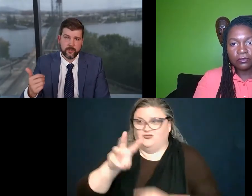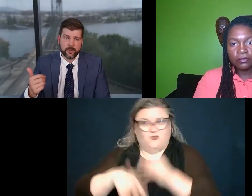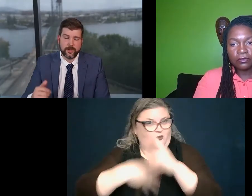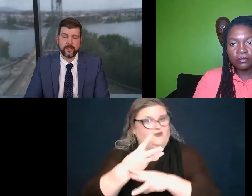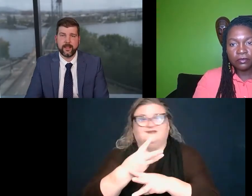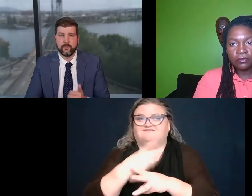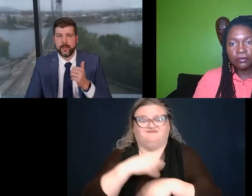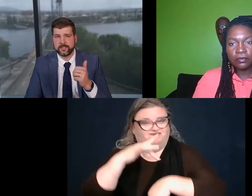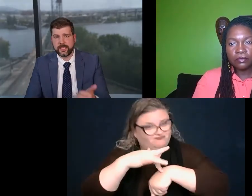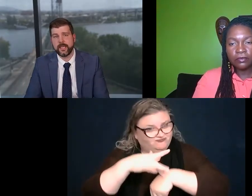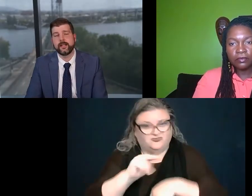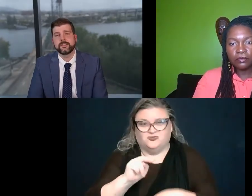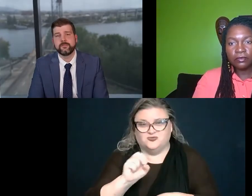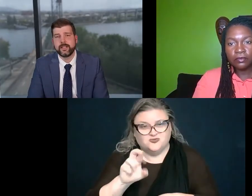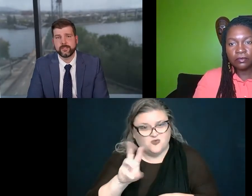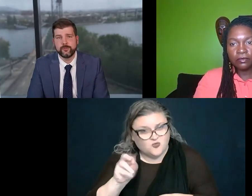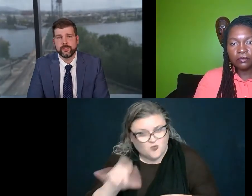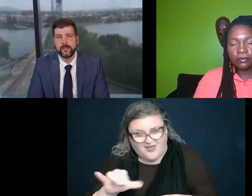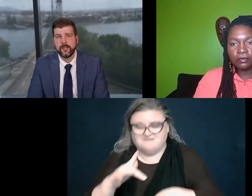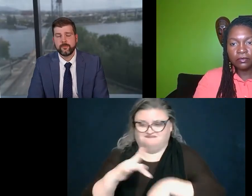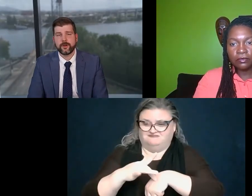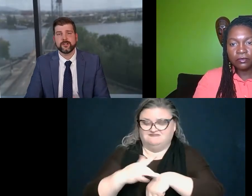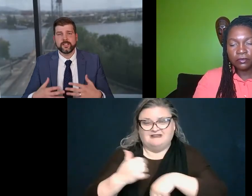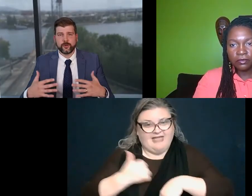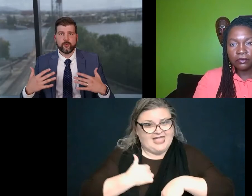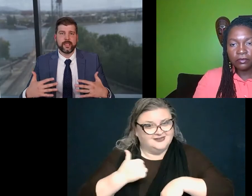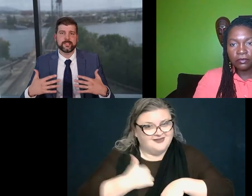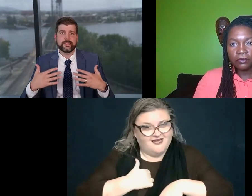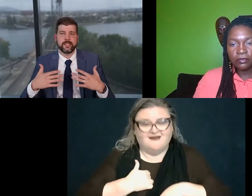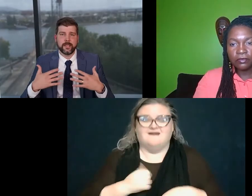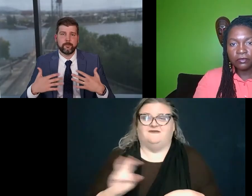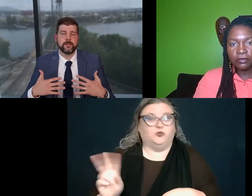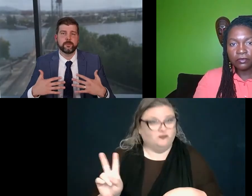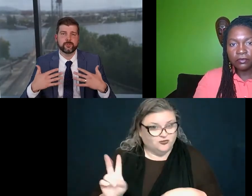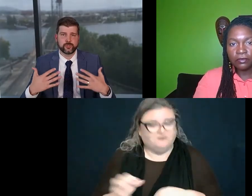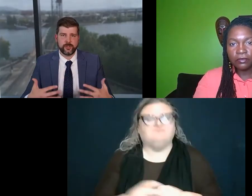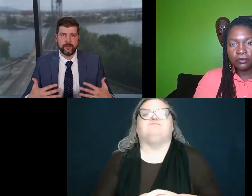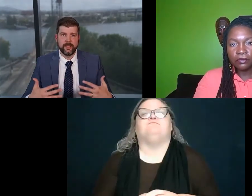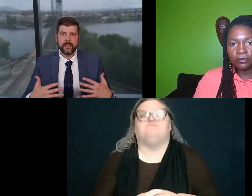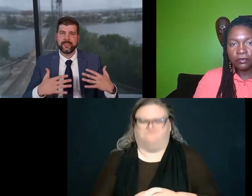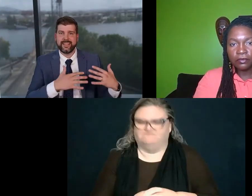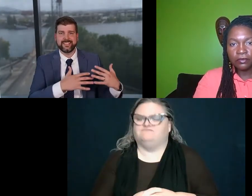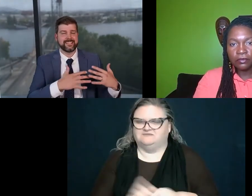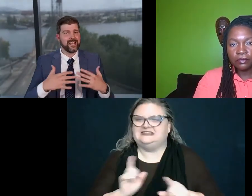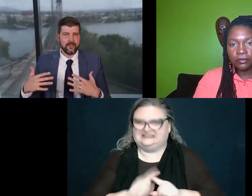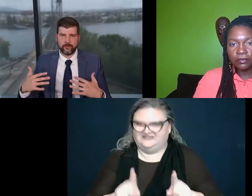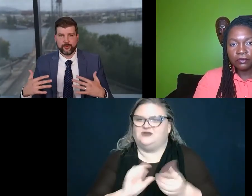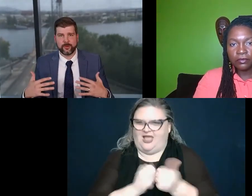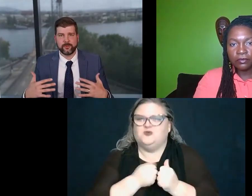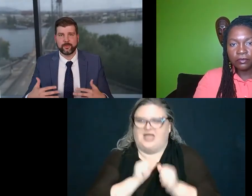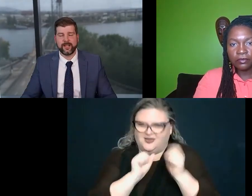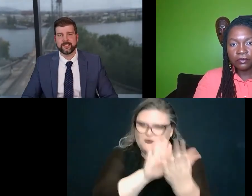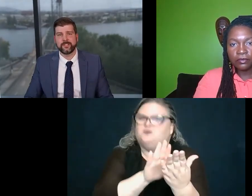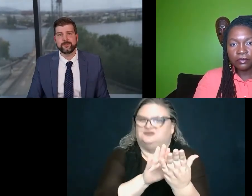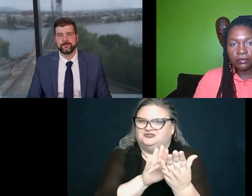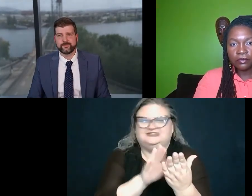been to Norway, I went up to Canada, to Vancouver. There are different ways to get people treatment that is not through